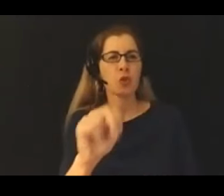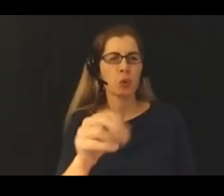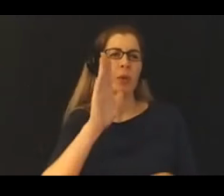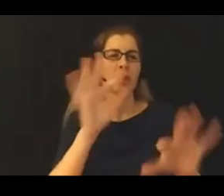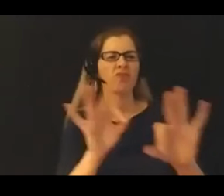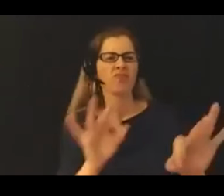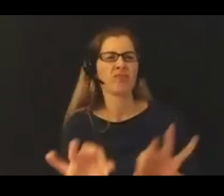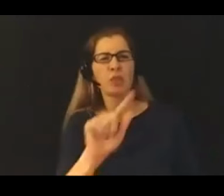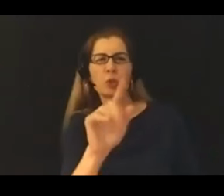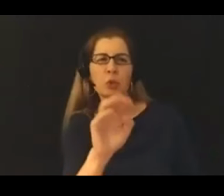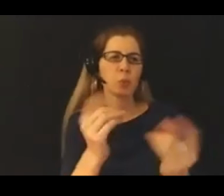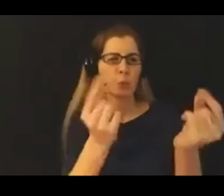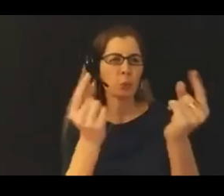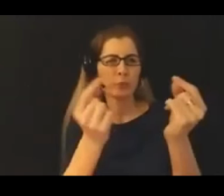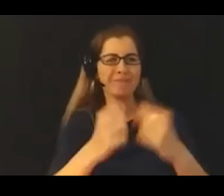housekeeping items.